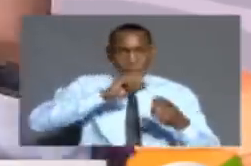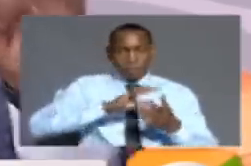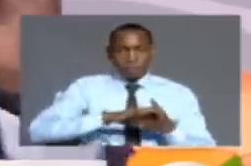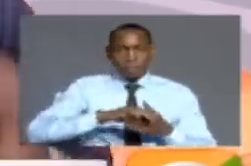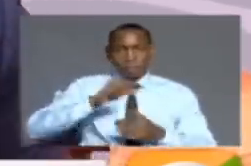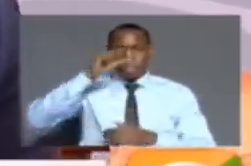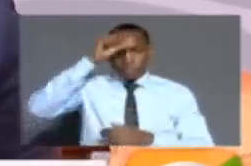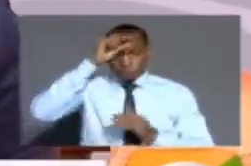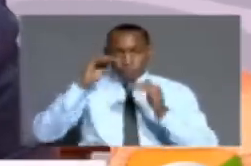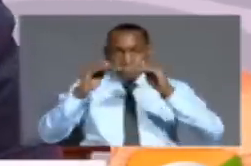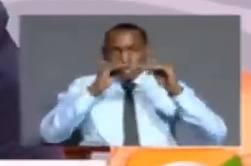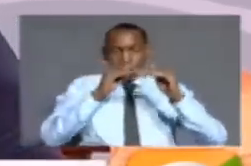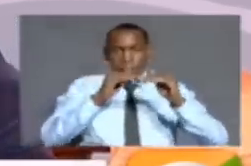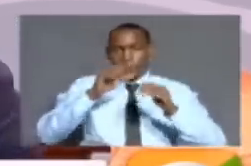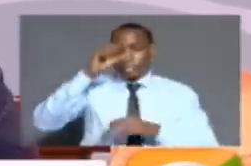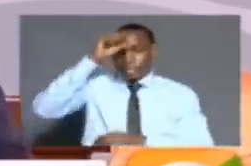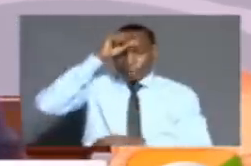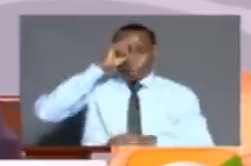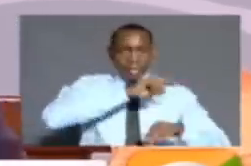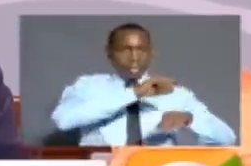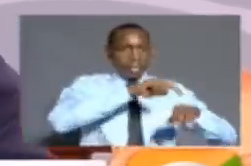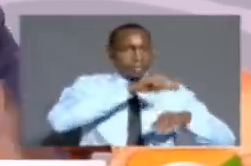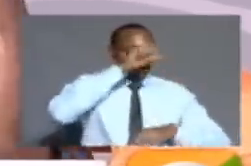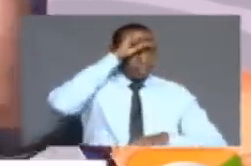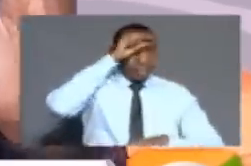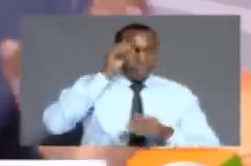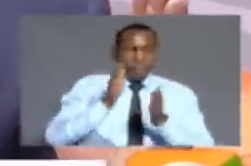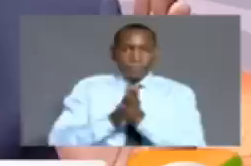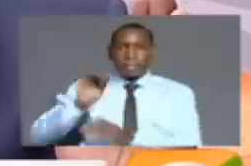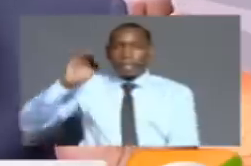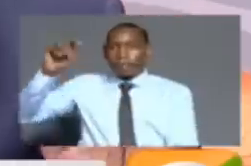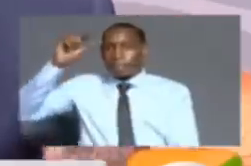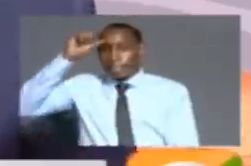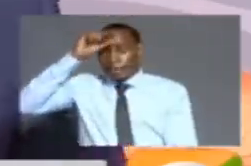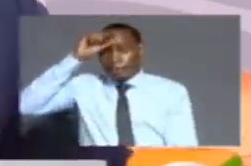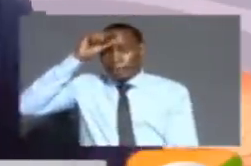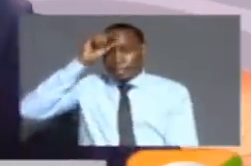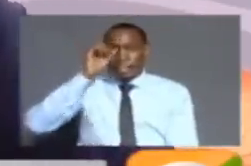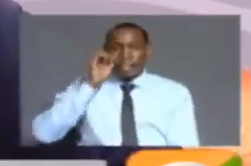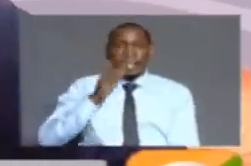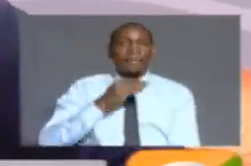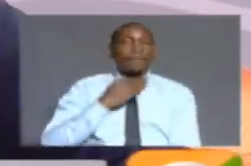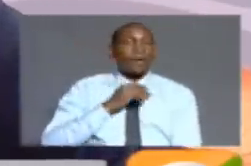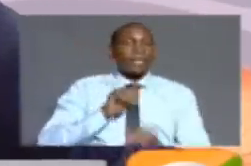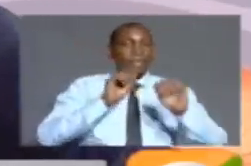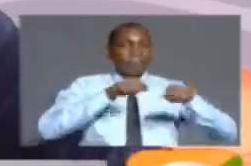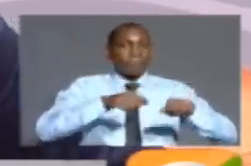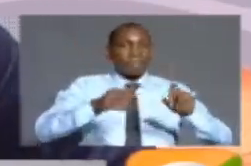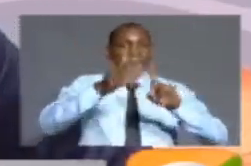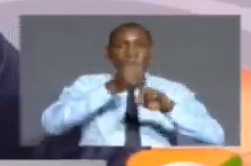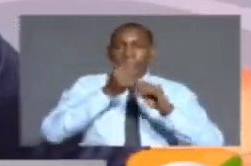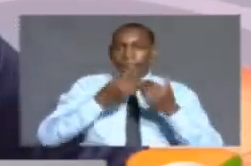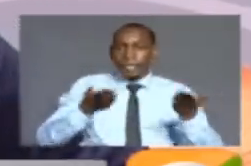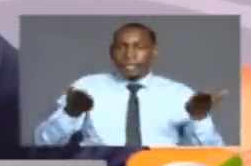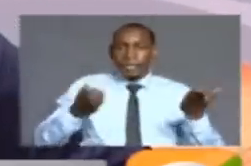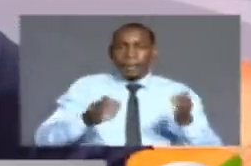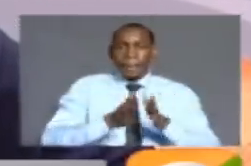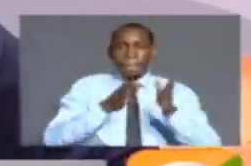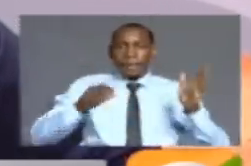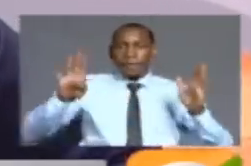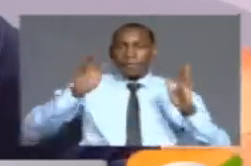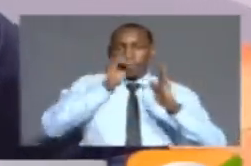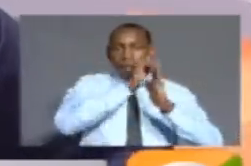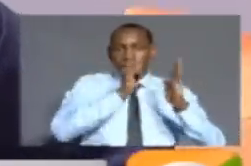Actually two levels of government. There's a national government and the county government. If he wants to be able to achieve anything in one of his four big